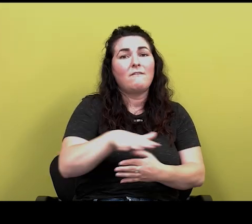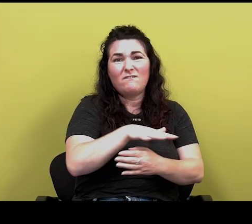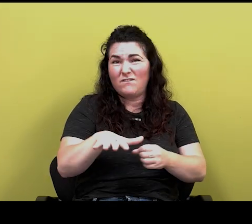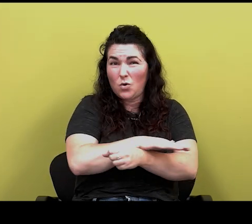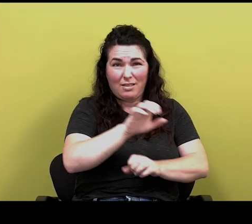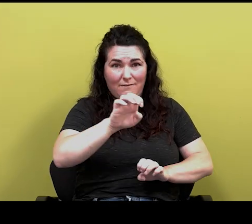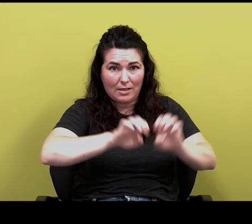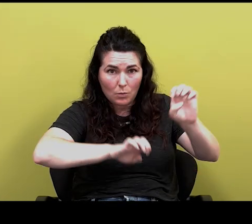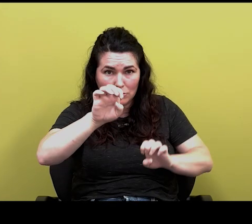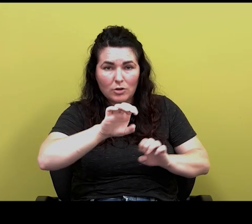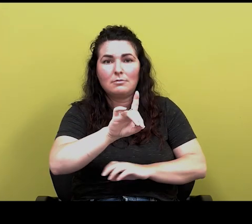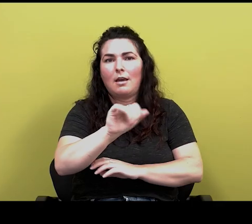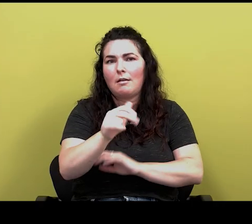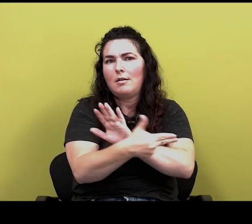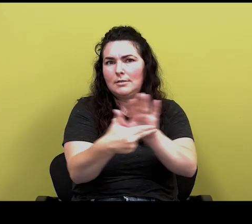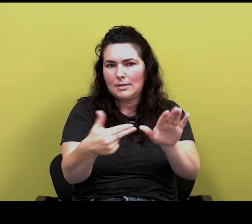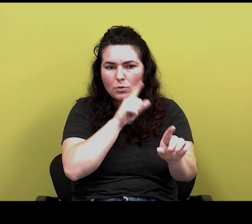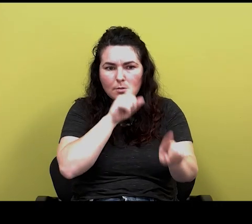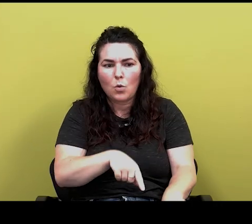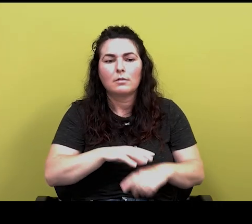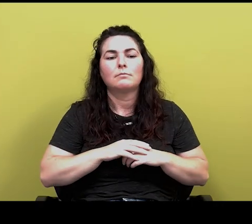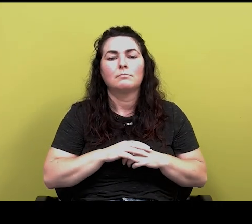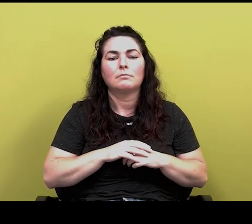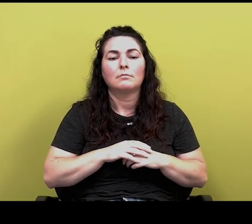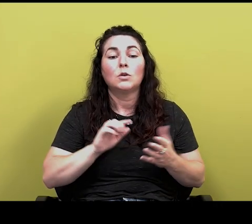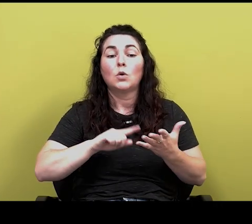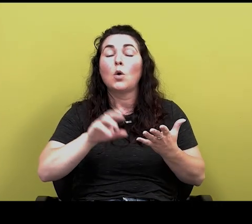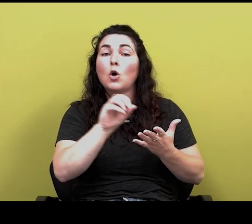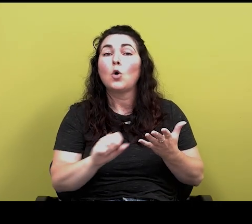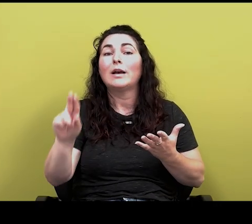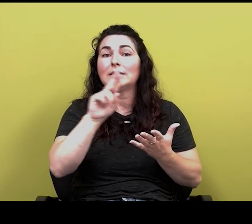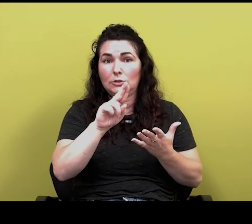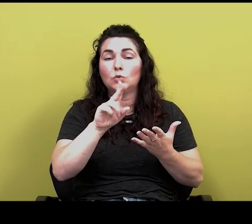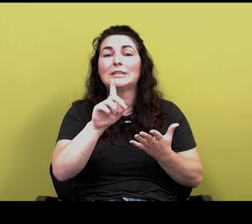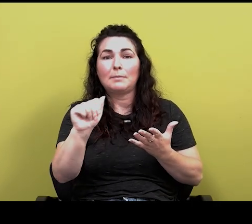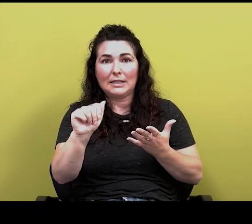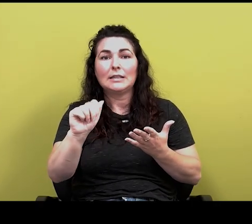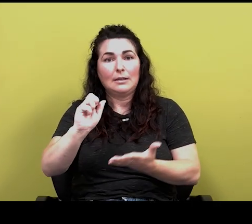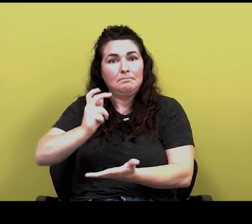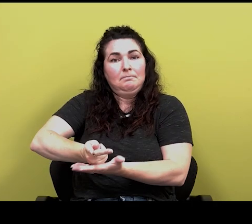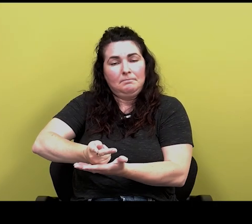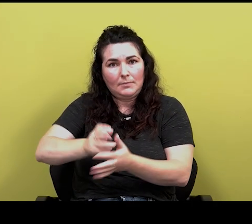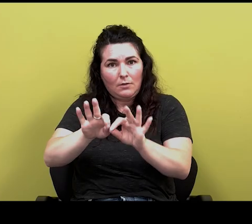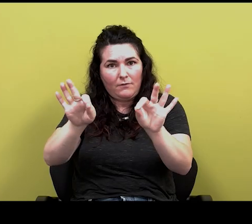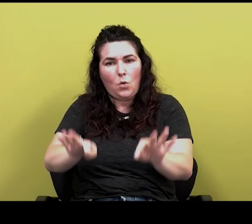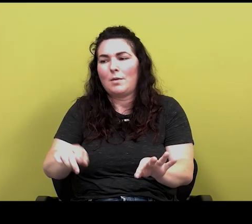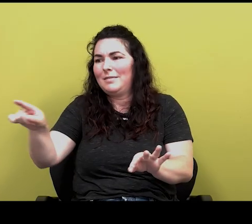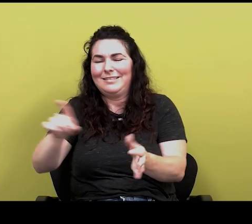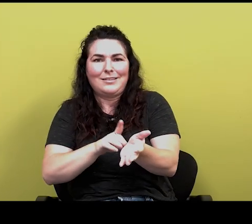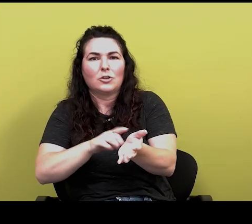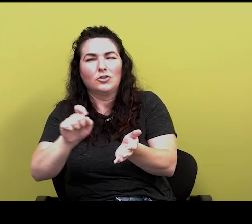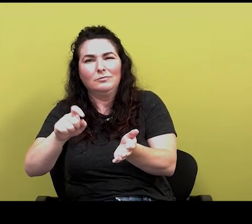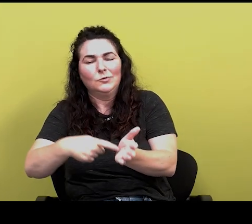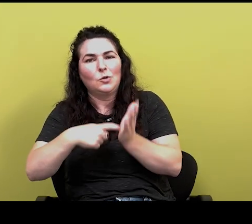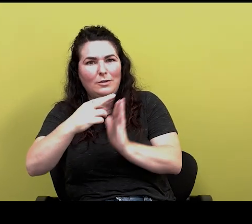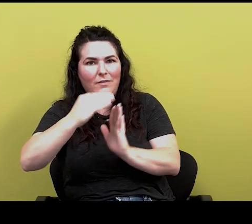evaluation or diagnostic report, or our Ohio State Disability Verification Form, which would be completed by a healthcare professional.